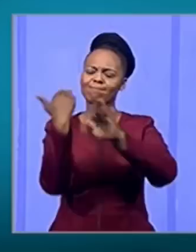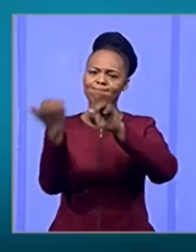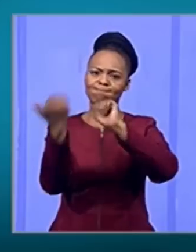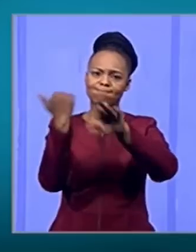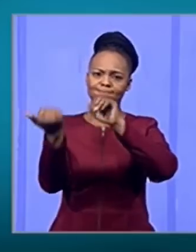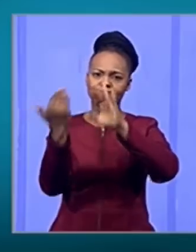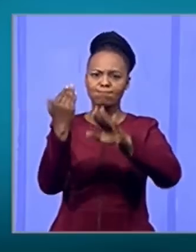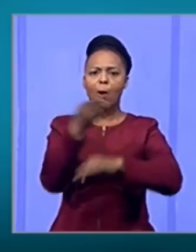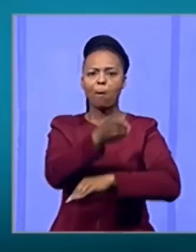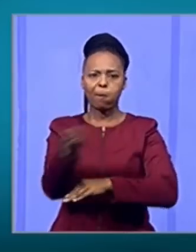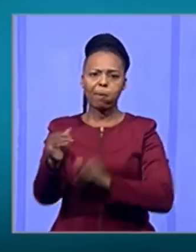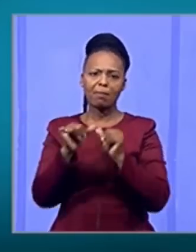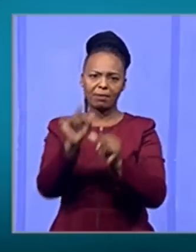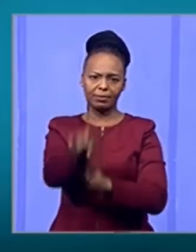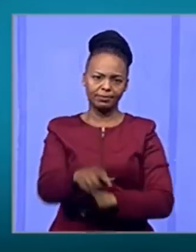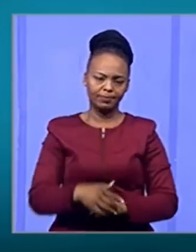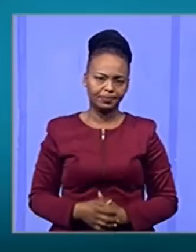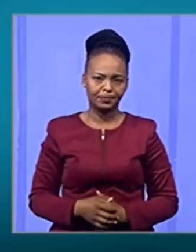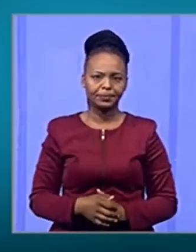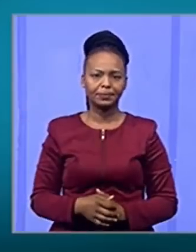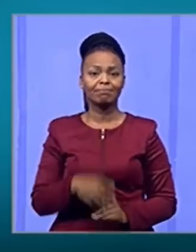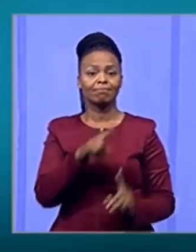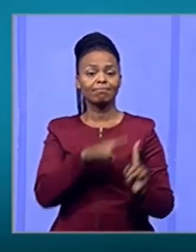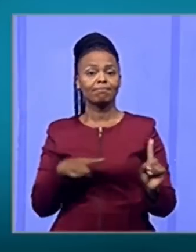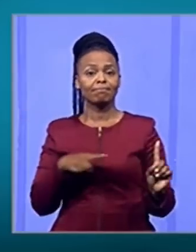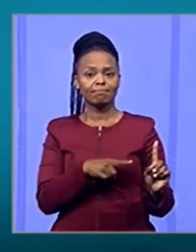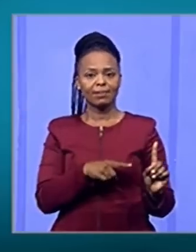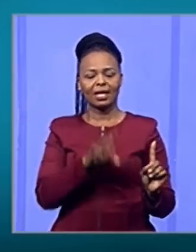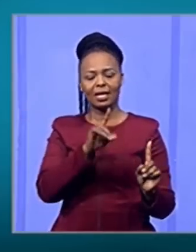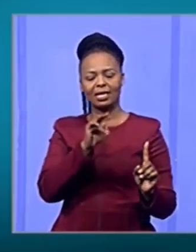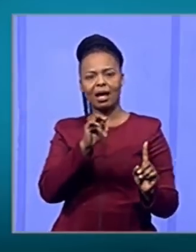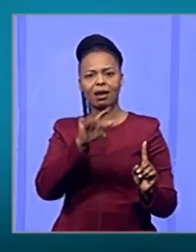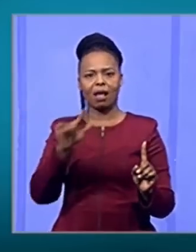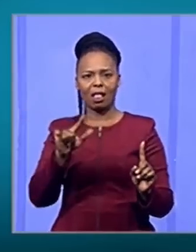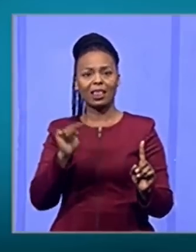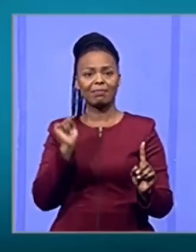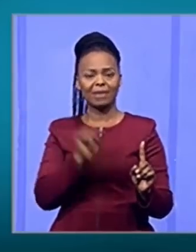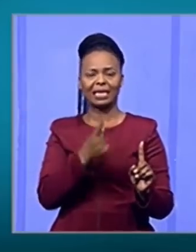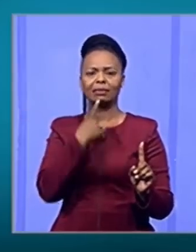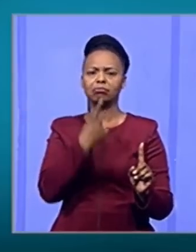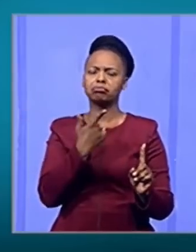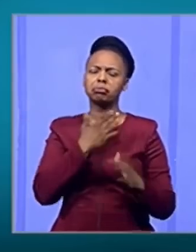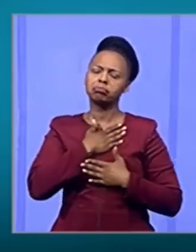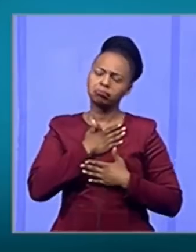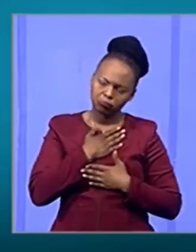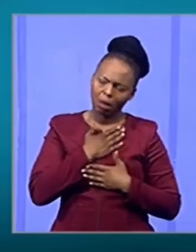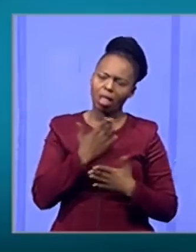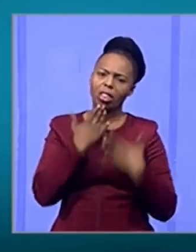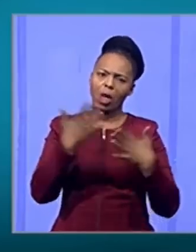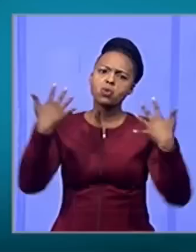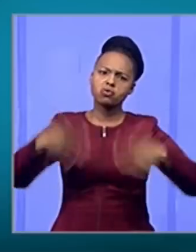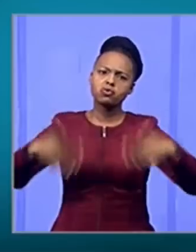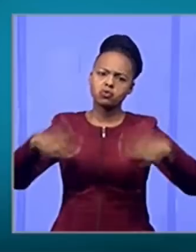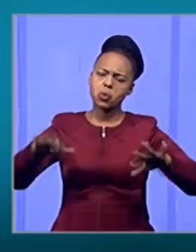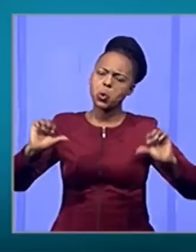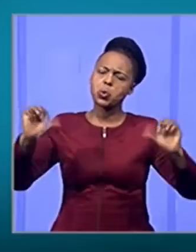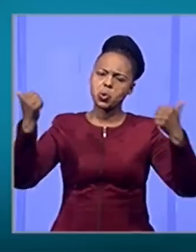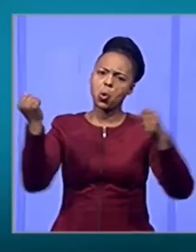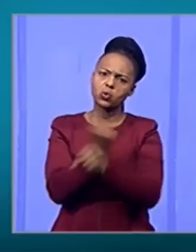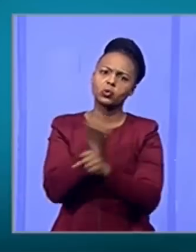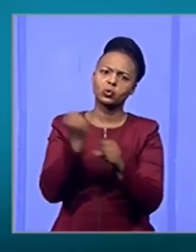ka monageng. Sekgorane Daniel Chauke yena a re ke leboga maphodisa ka mošomo o ba o